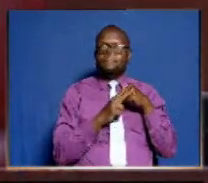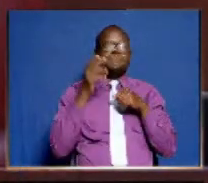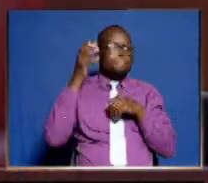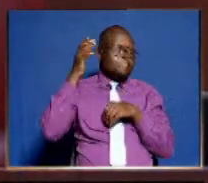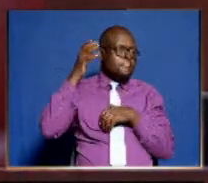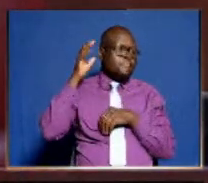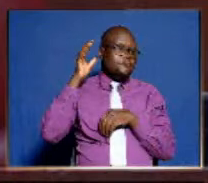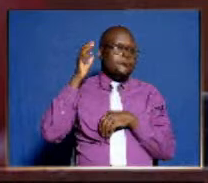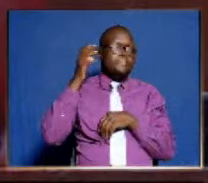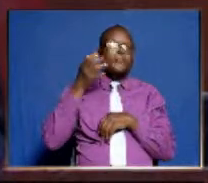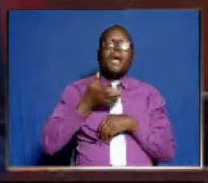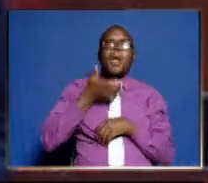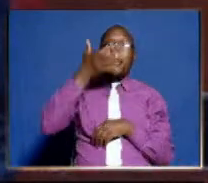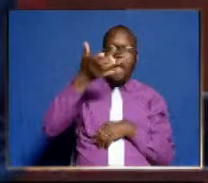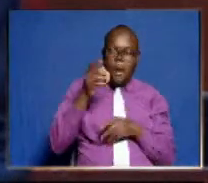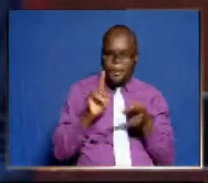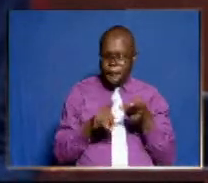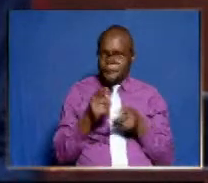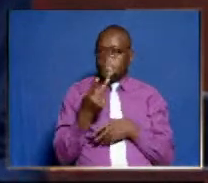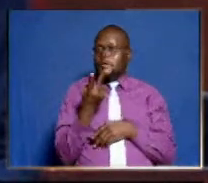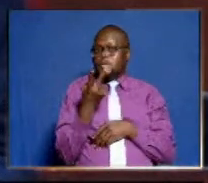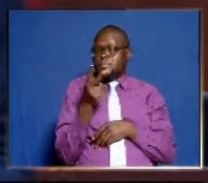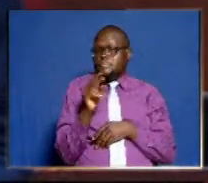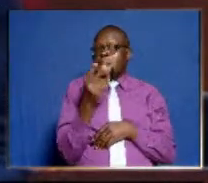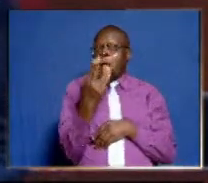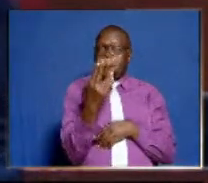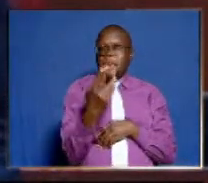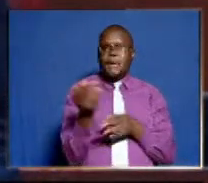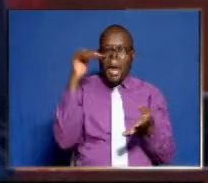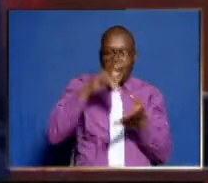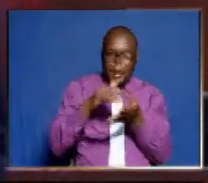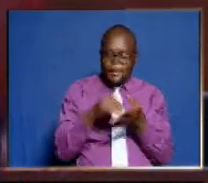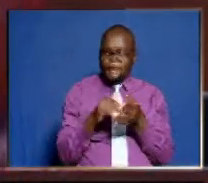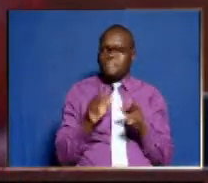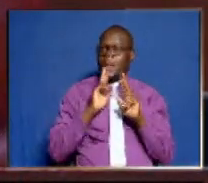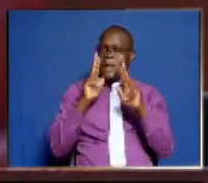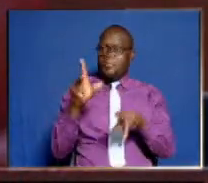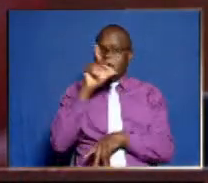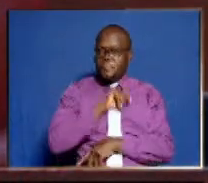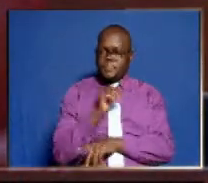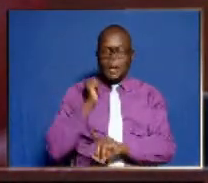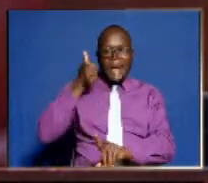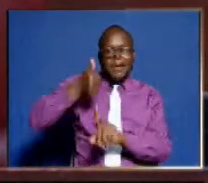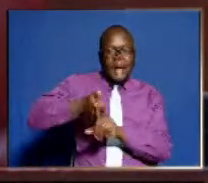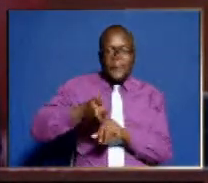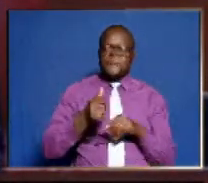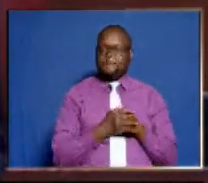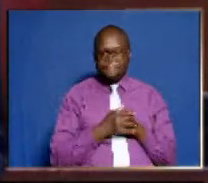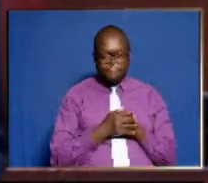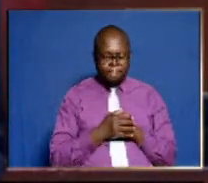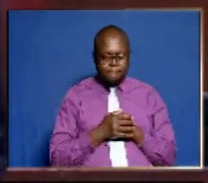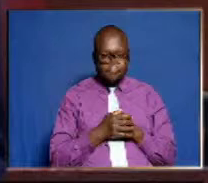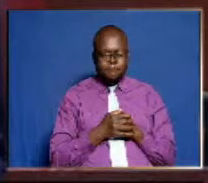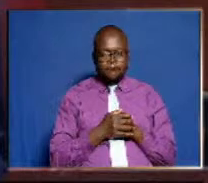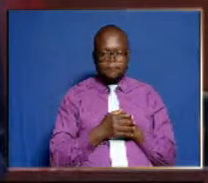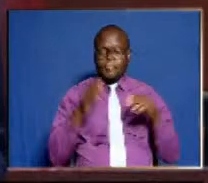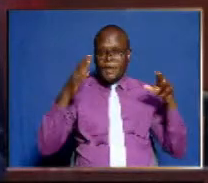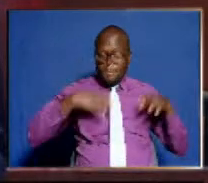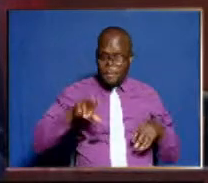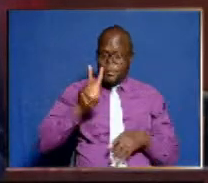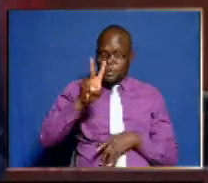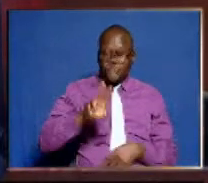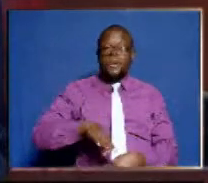April 2021, a raid at Ngiluke again was reported, and 2 people were